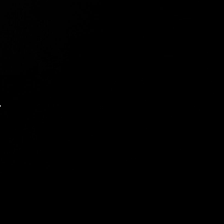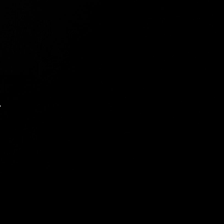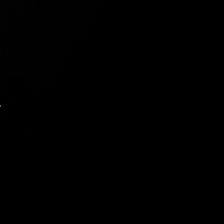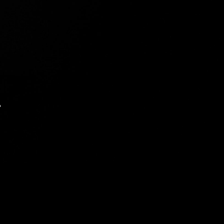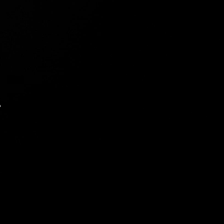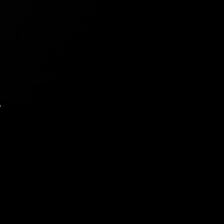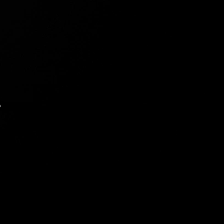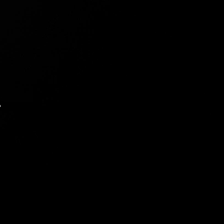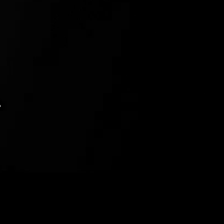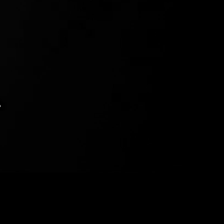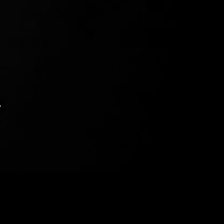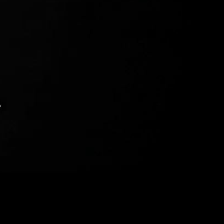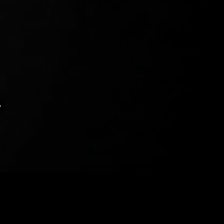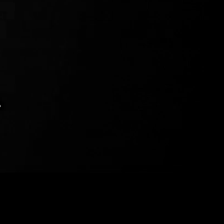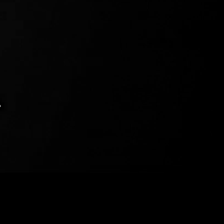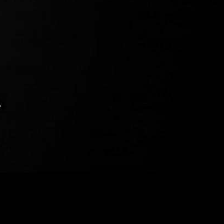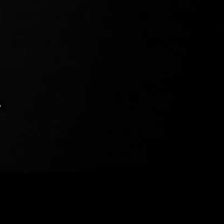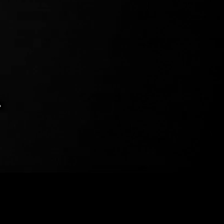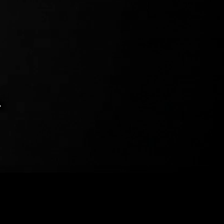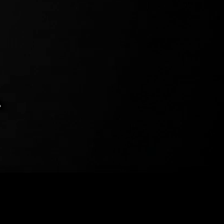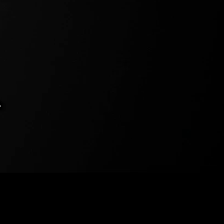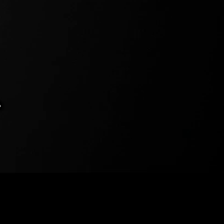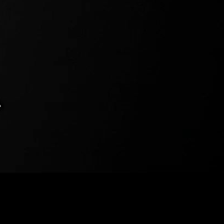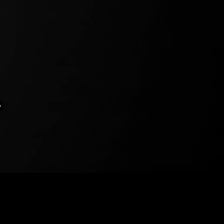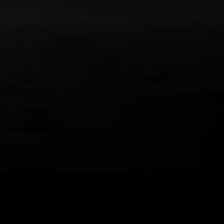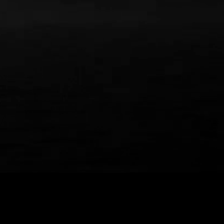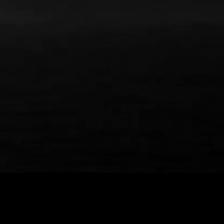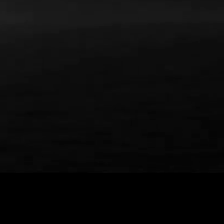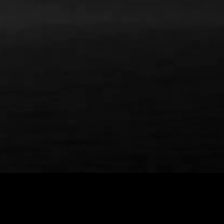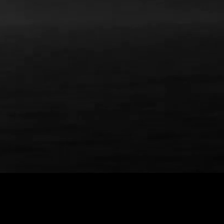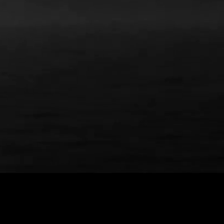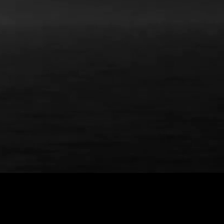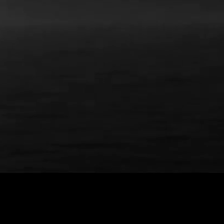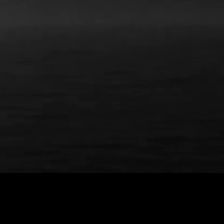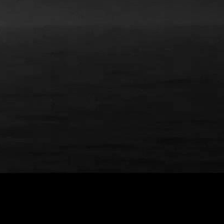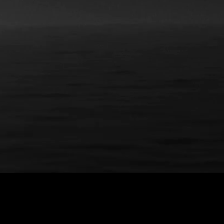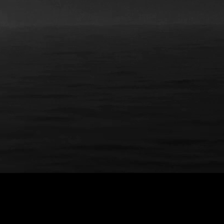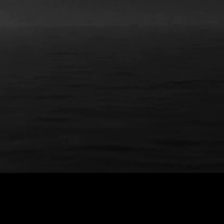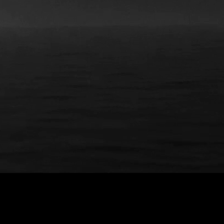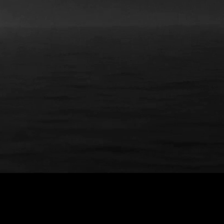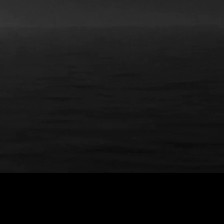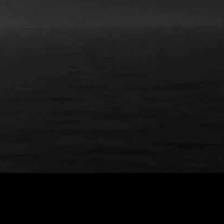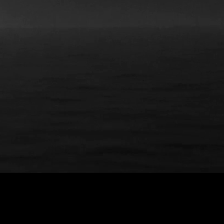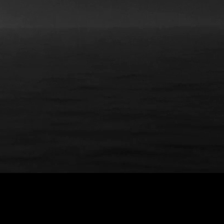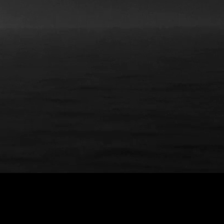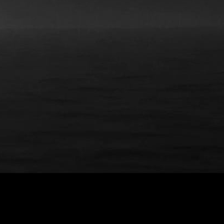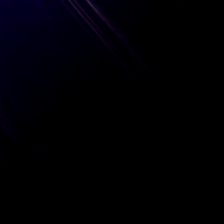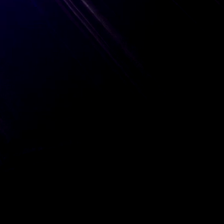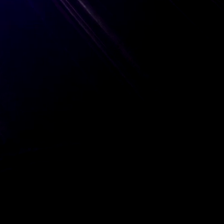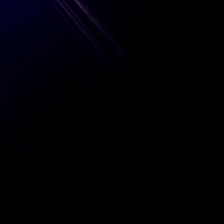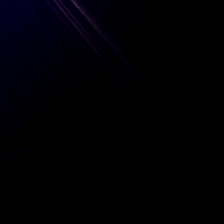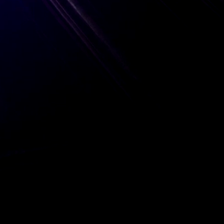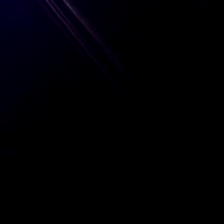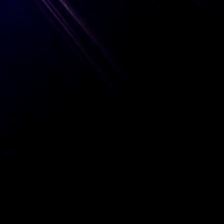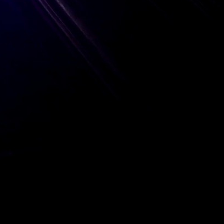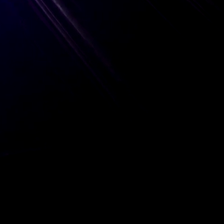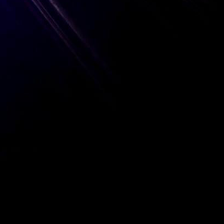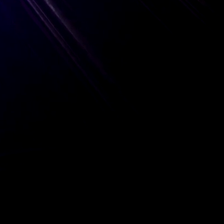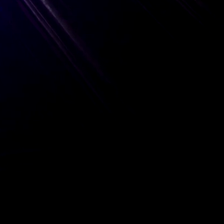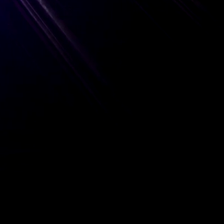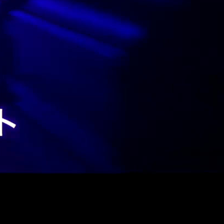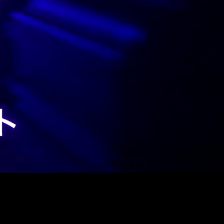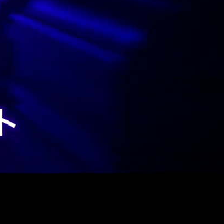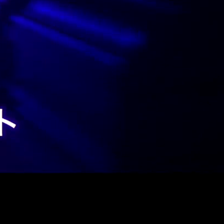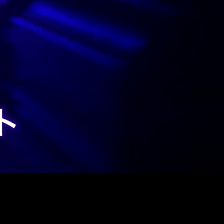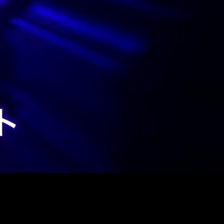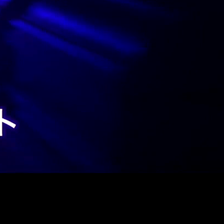to earth and the beginning of a new creation. He embodied the covenant, fulfilled the commandments, and reversed the